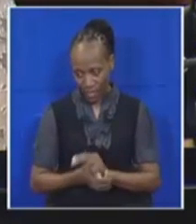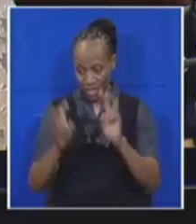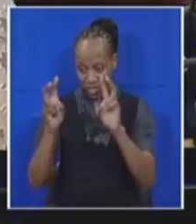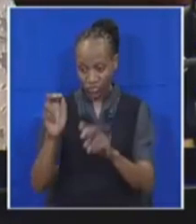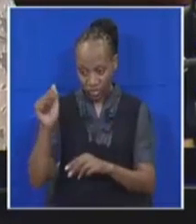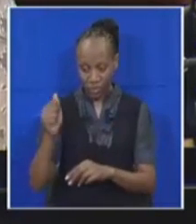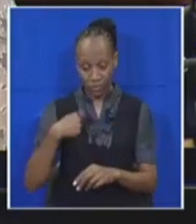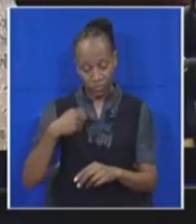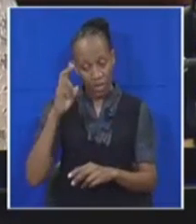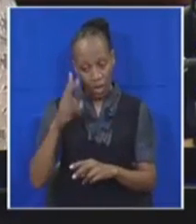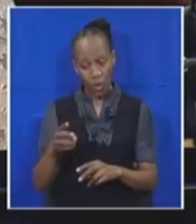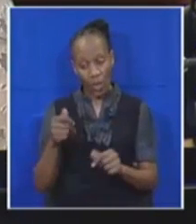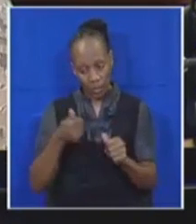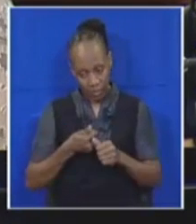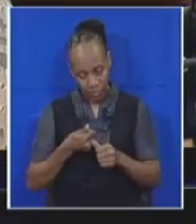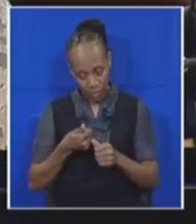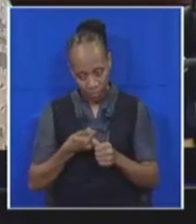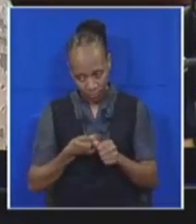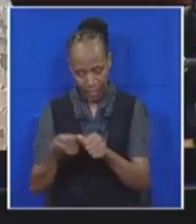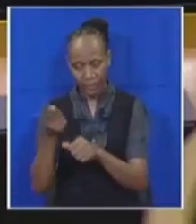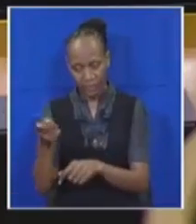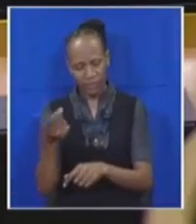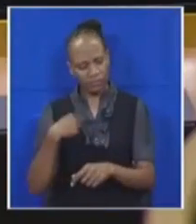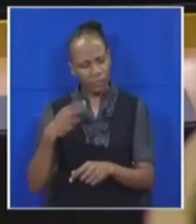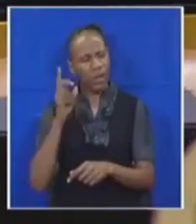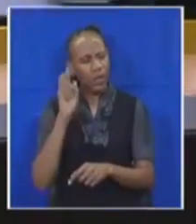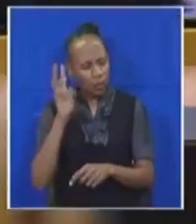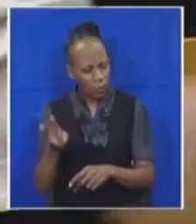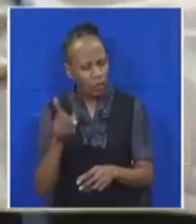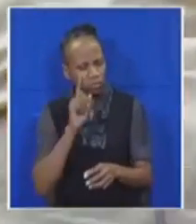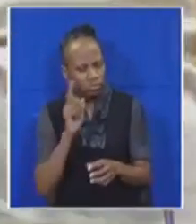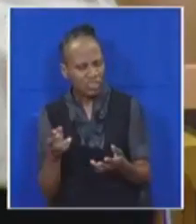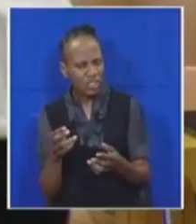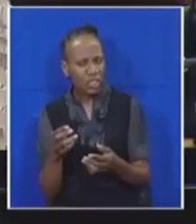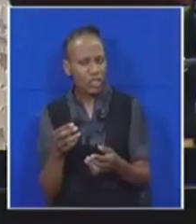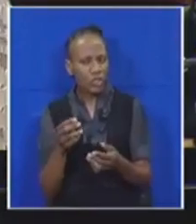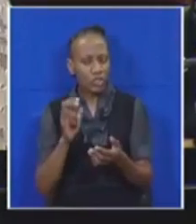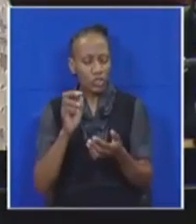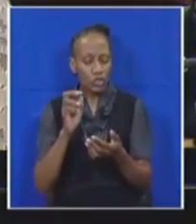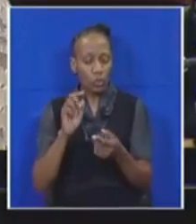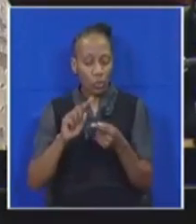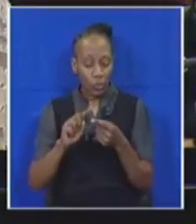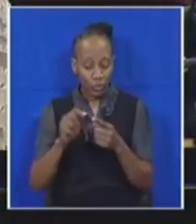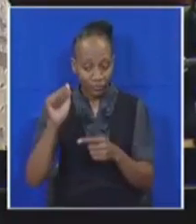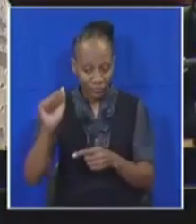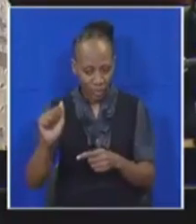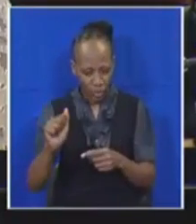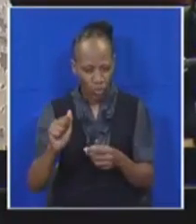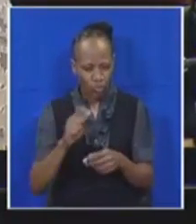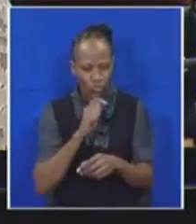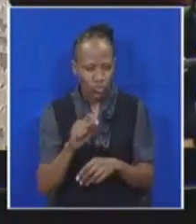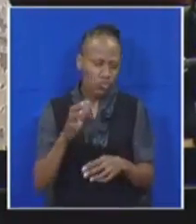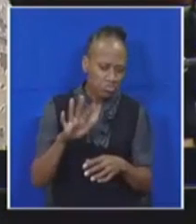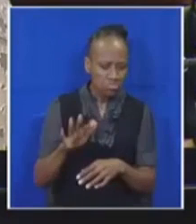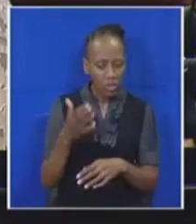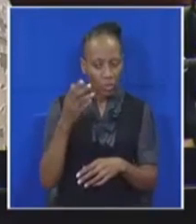raising. We will look at whether or not this allegation is baseless. Honorable Van Damme, I do not